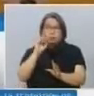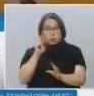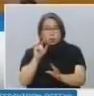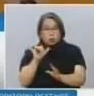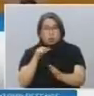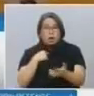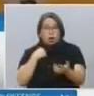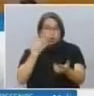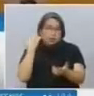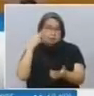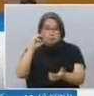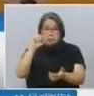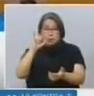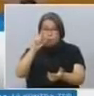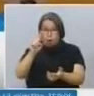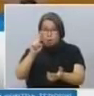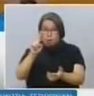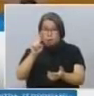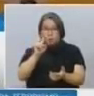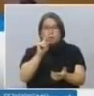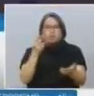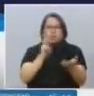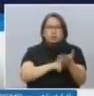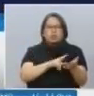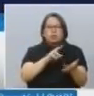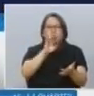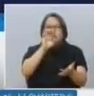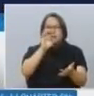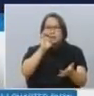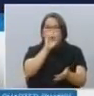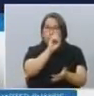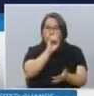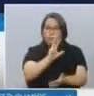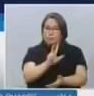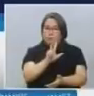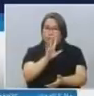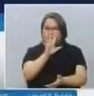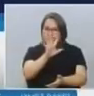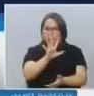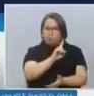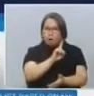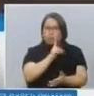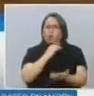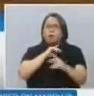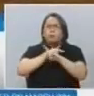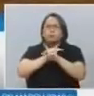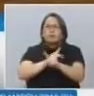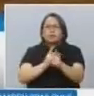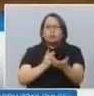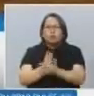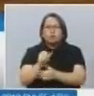signed Executive Order 51, which sought to protect the workers' right to security of tenure.